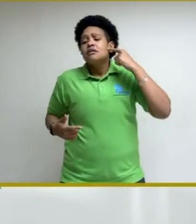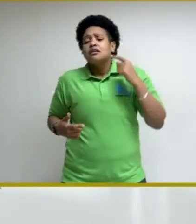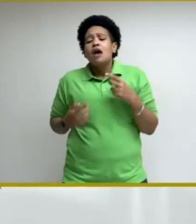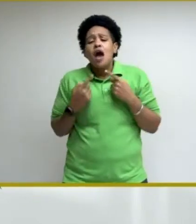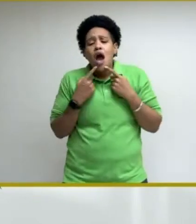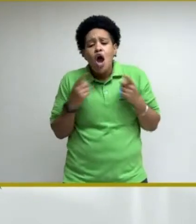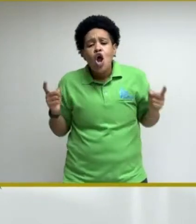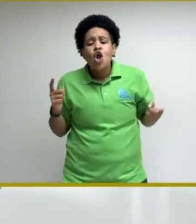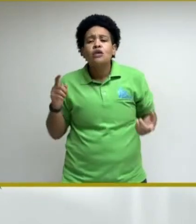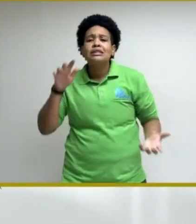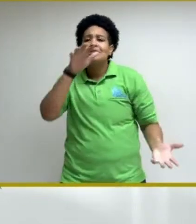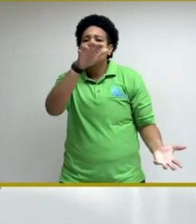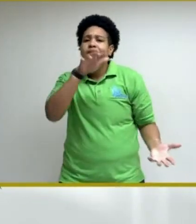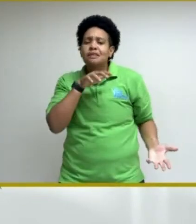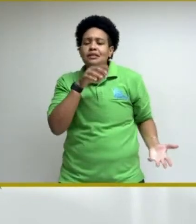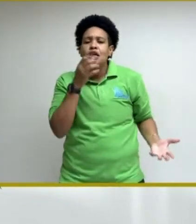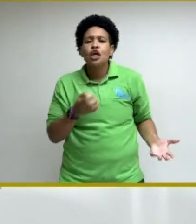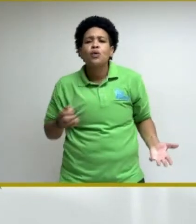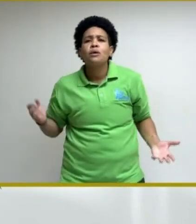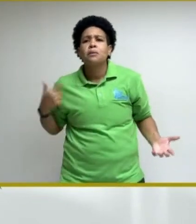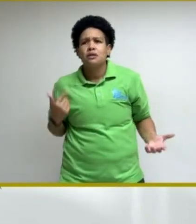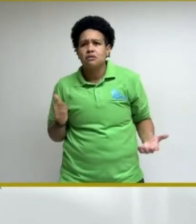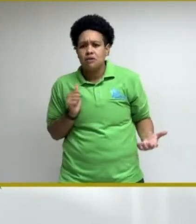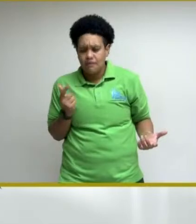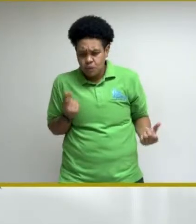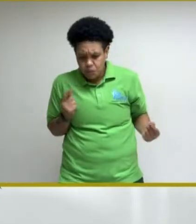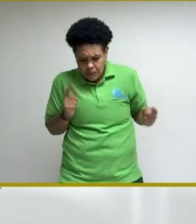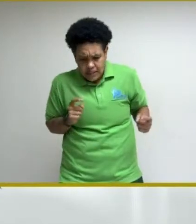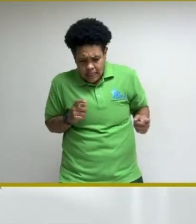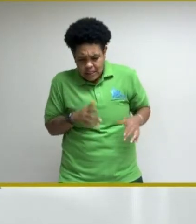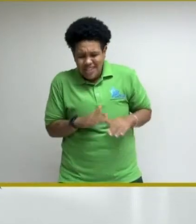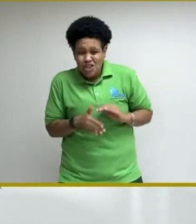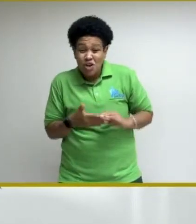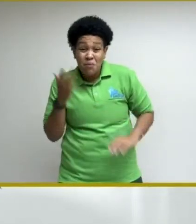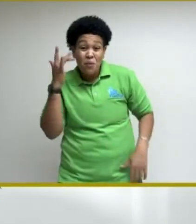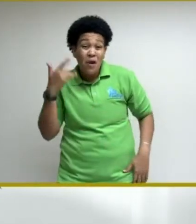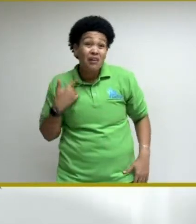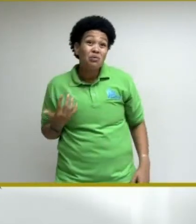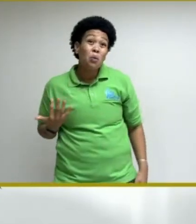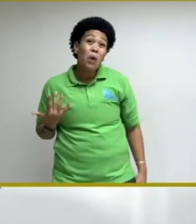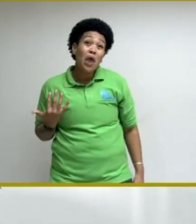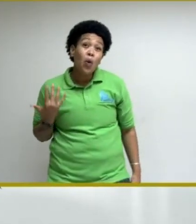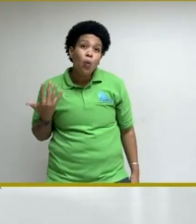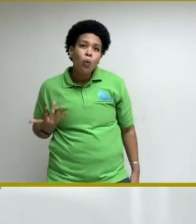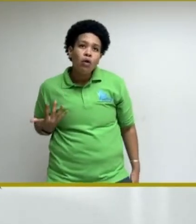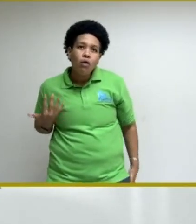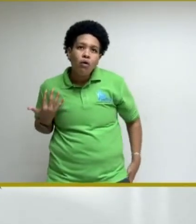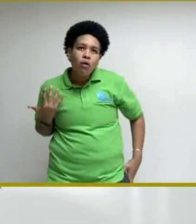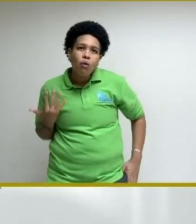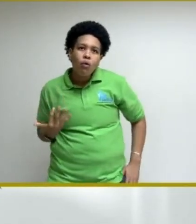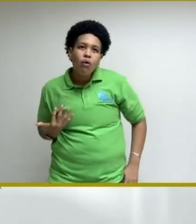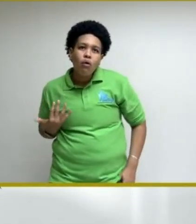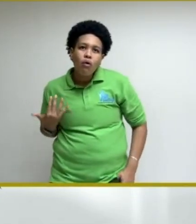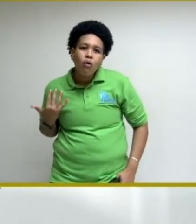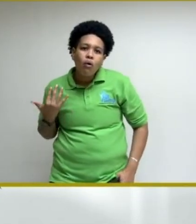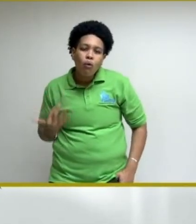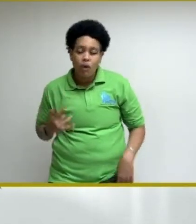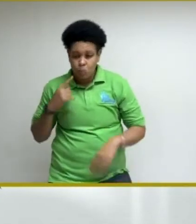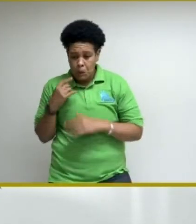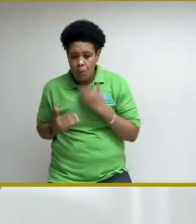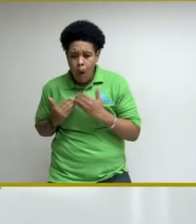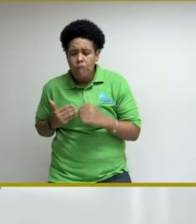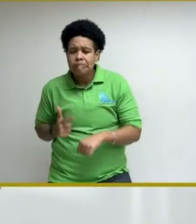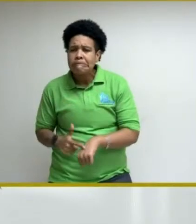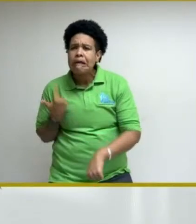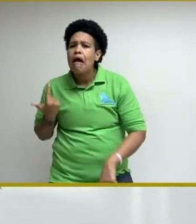of acquiring equipment so that we can do our own testing here, because the tests have taken a while. The process does take a while, but if we had